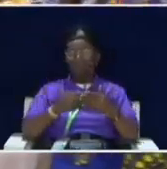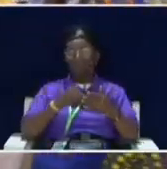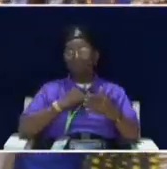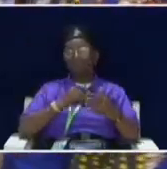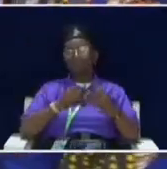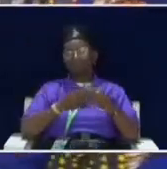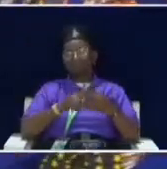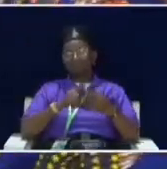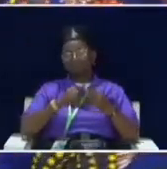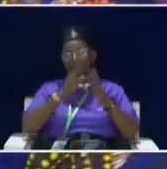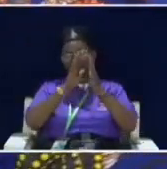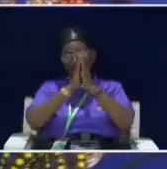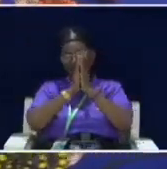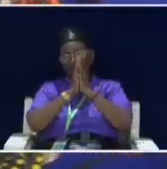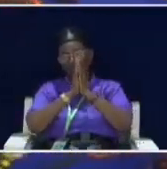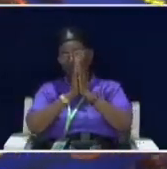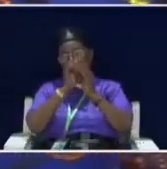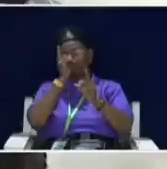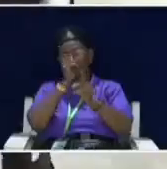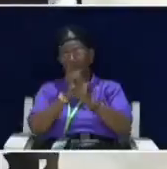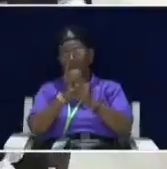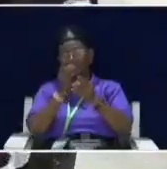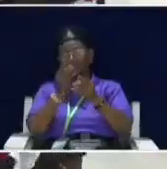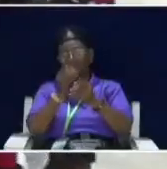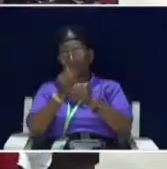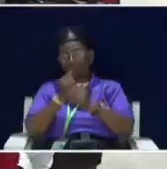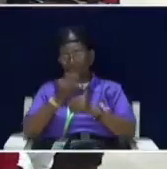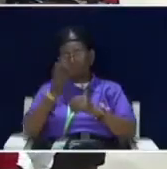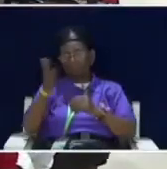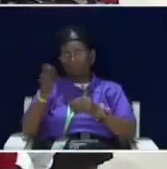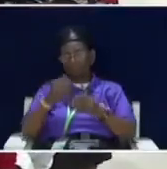will see, be all right. Just get there before I finish praying.